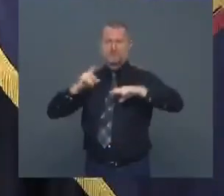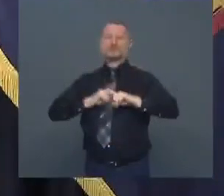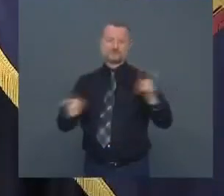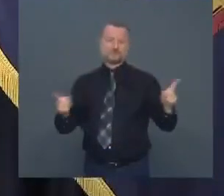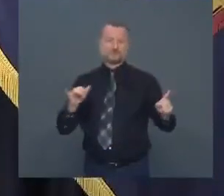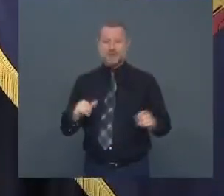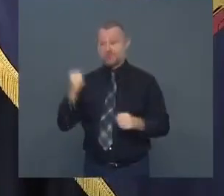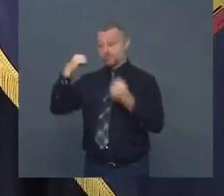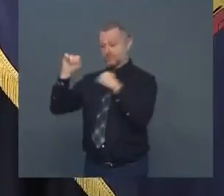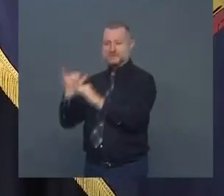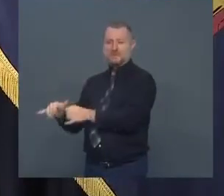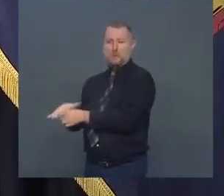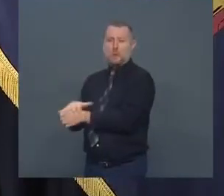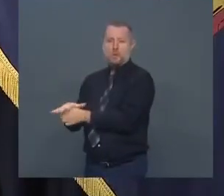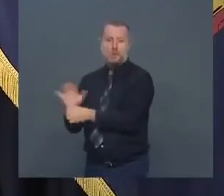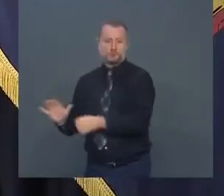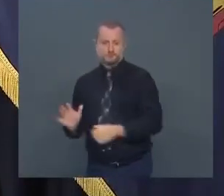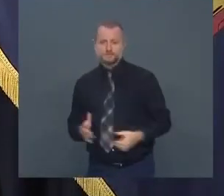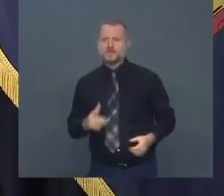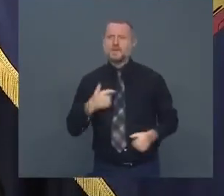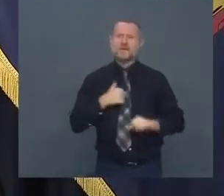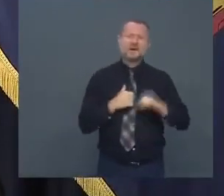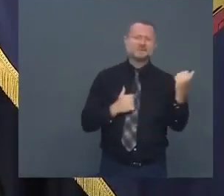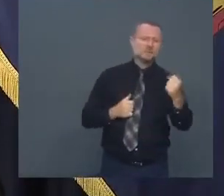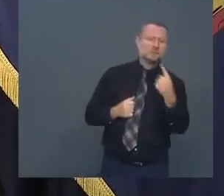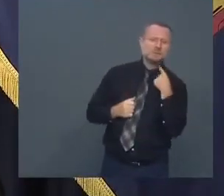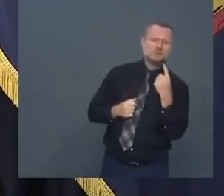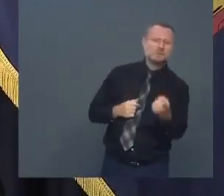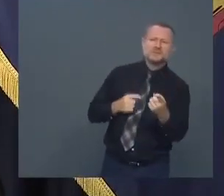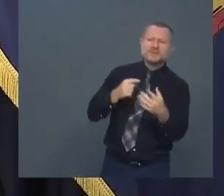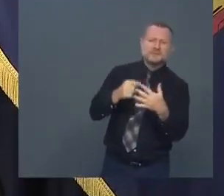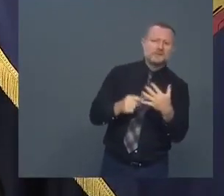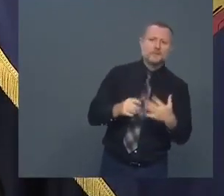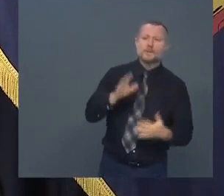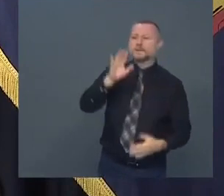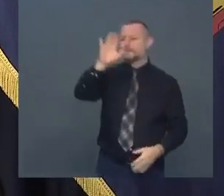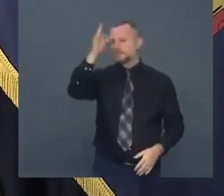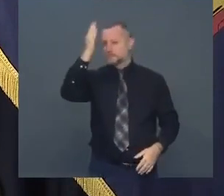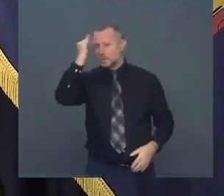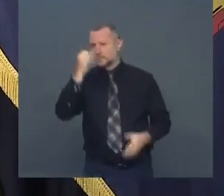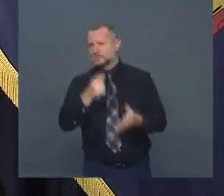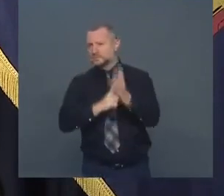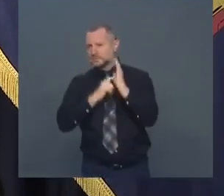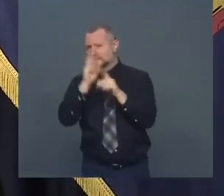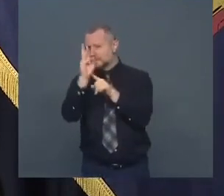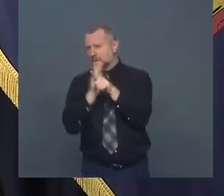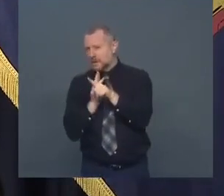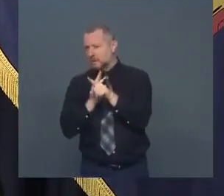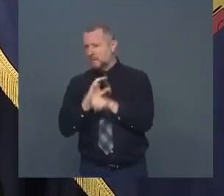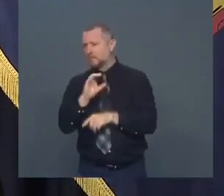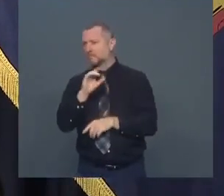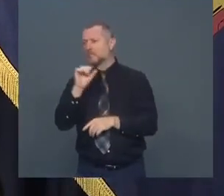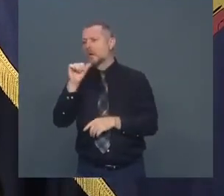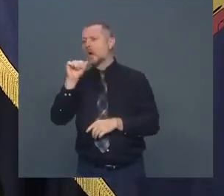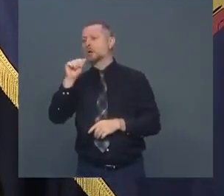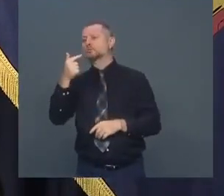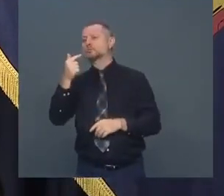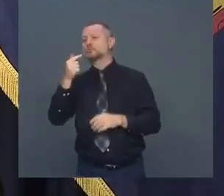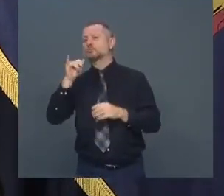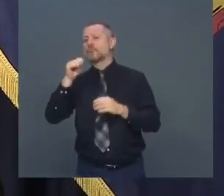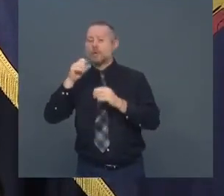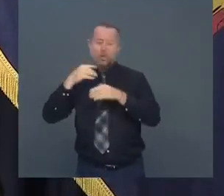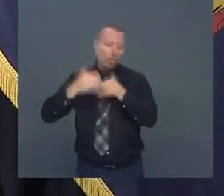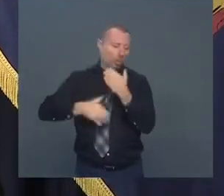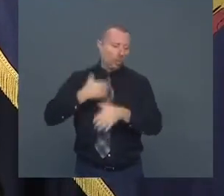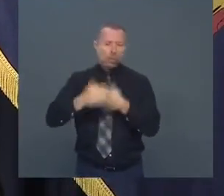What was the first part of the multi-part? The first part is what took 6 months for Attorney Tish James to That's file a one of the grand jury, and how things.